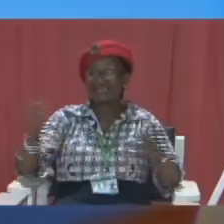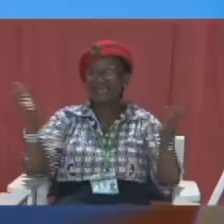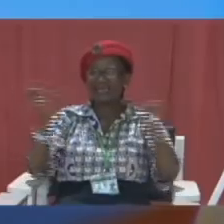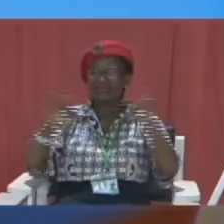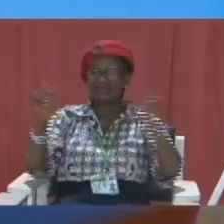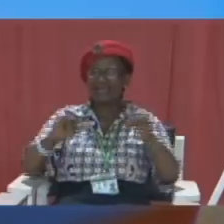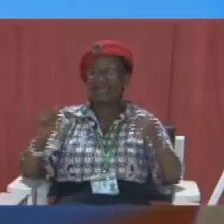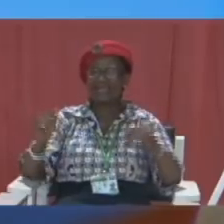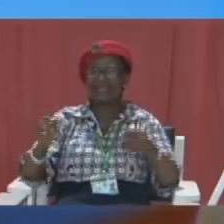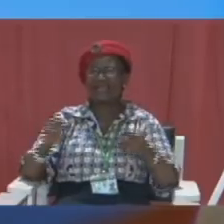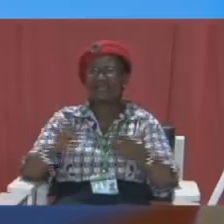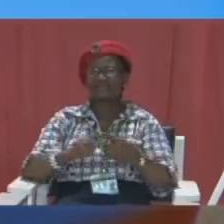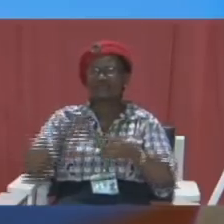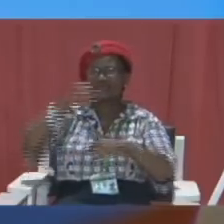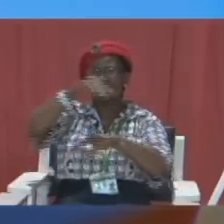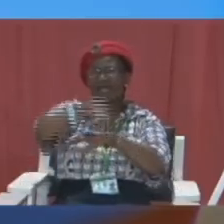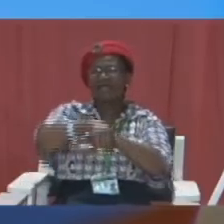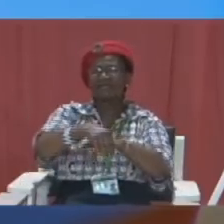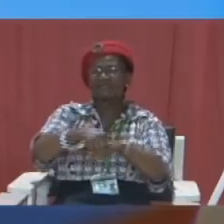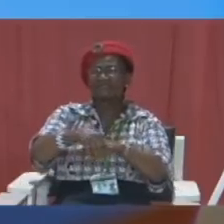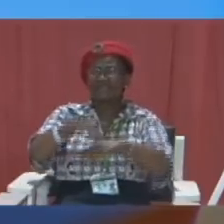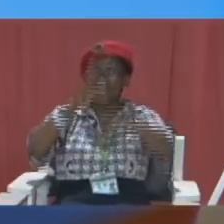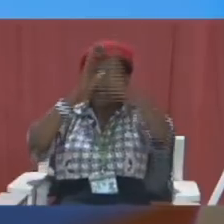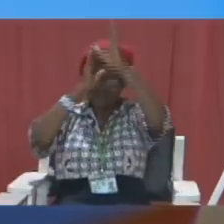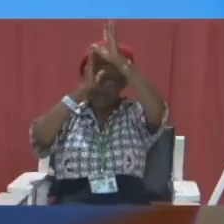Daddy says, Daddy, so we be